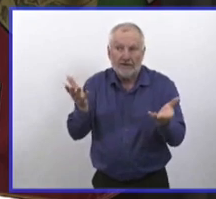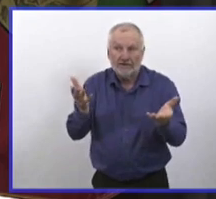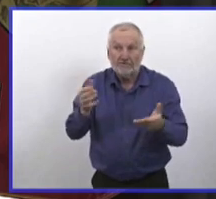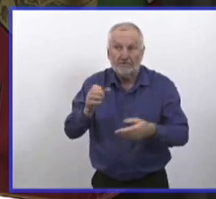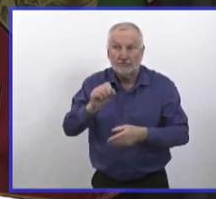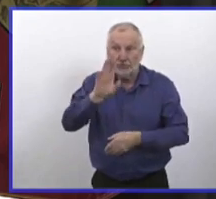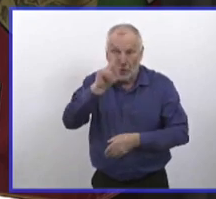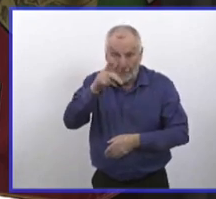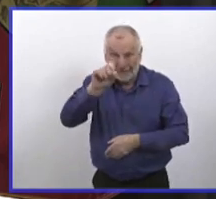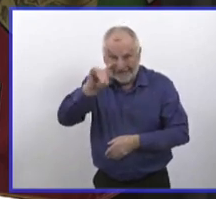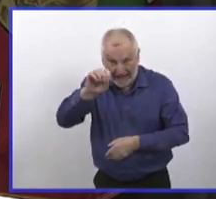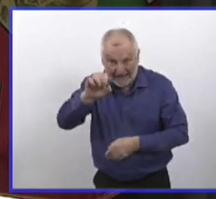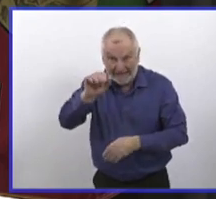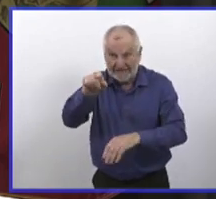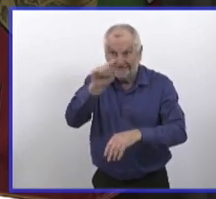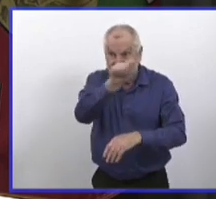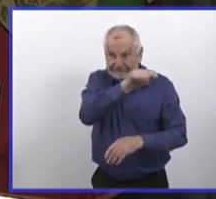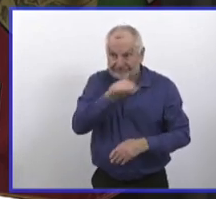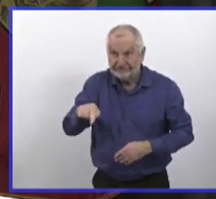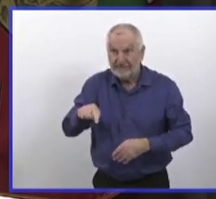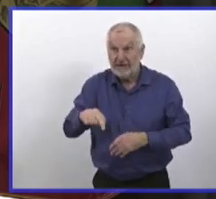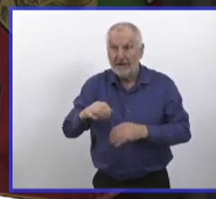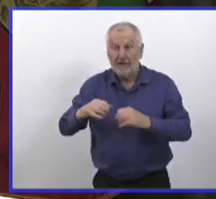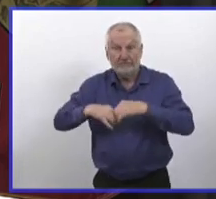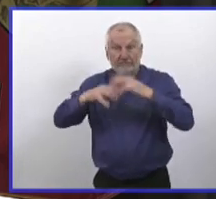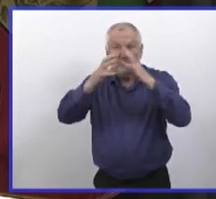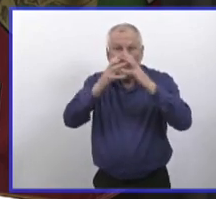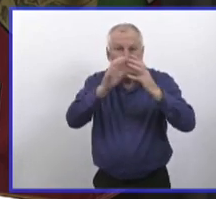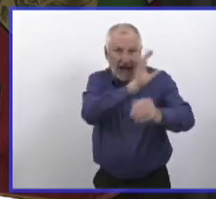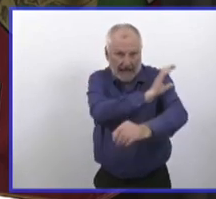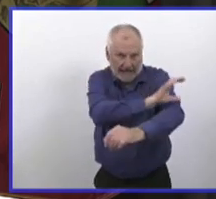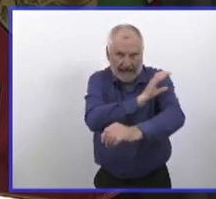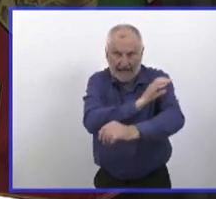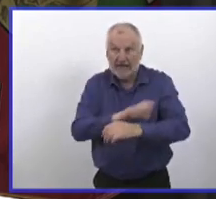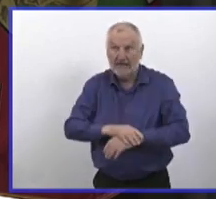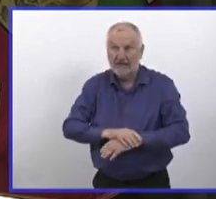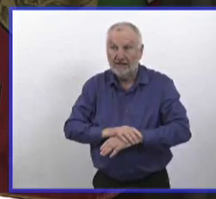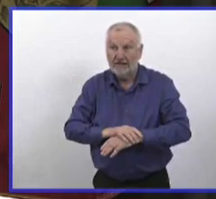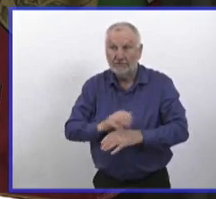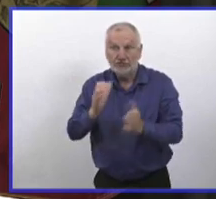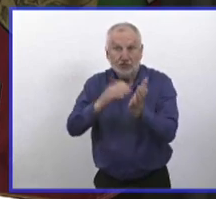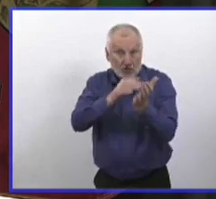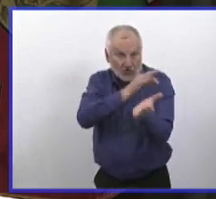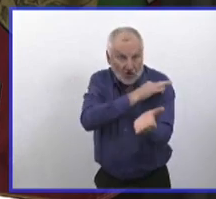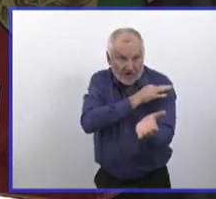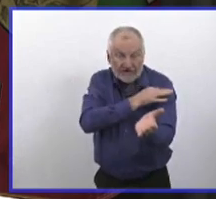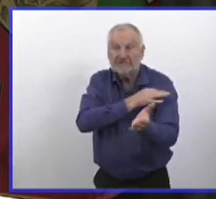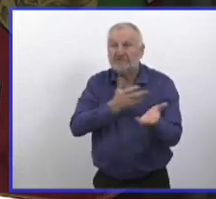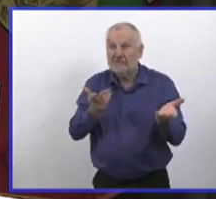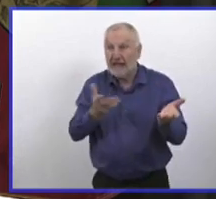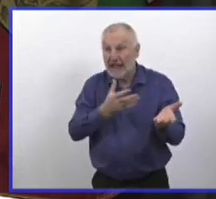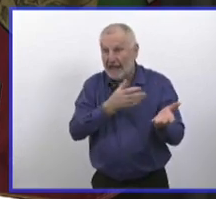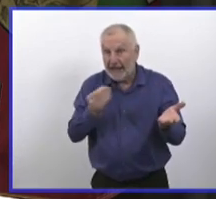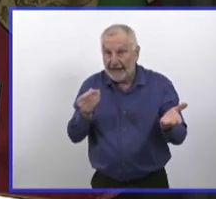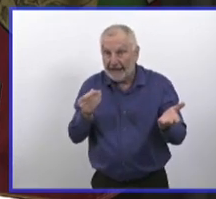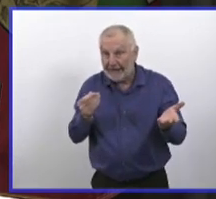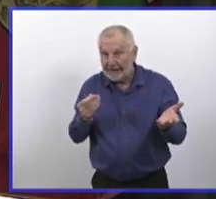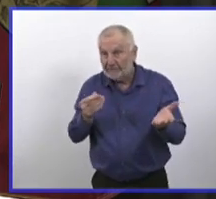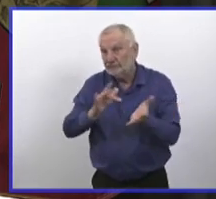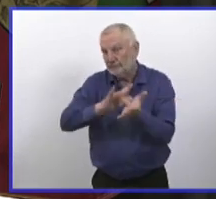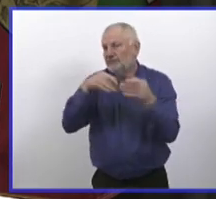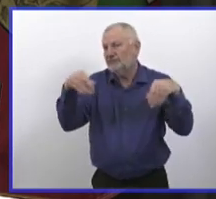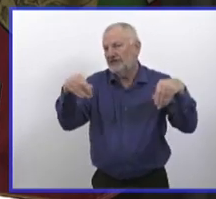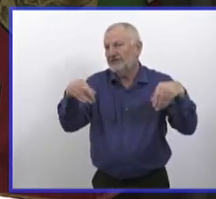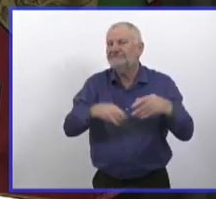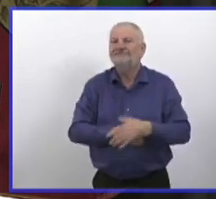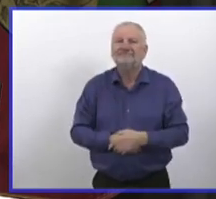focused immunization teams over the next 28 days, yielding approximately 120,000 over that time